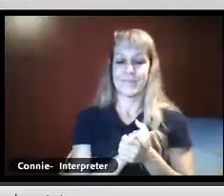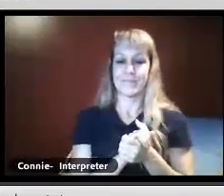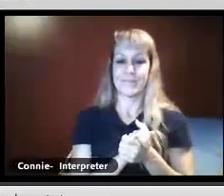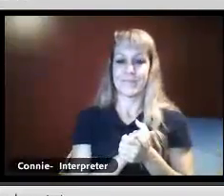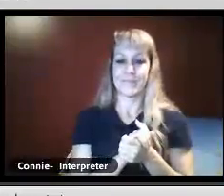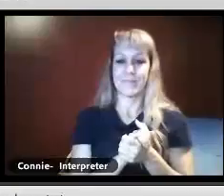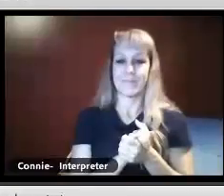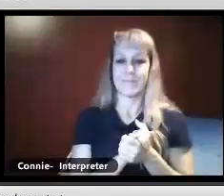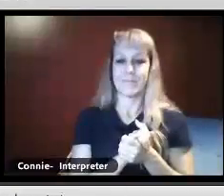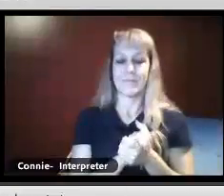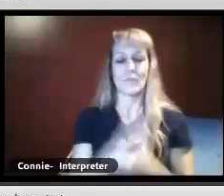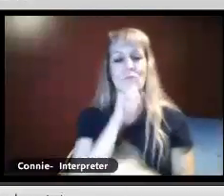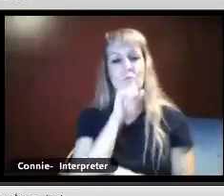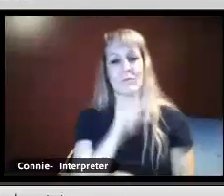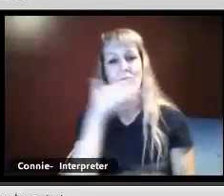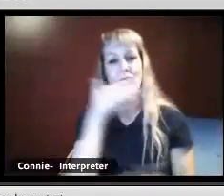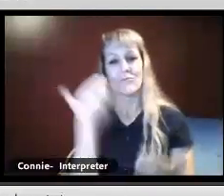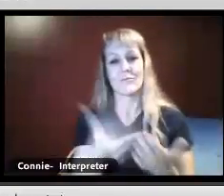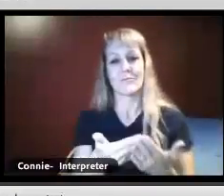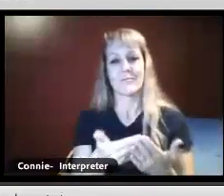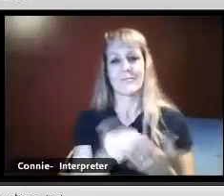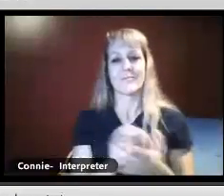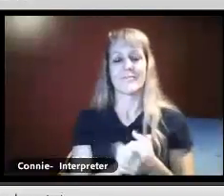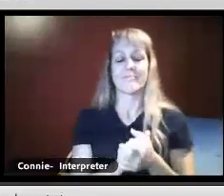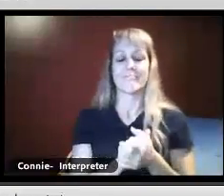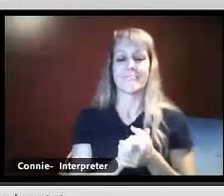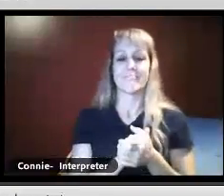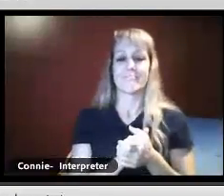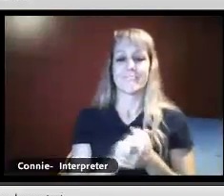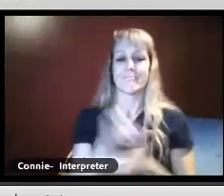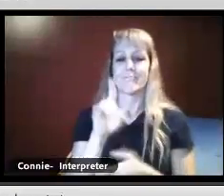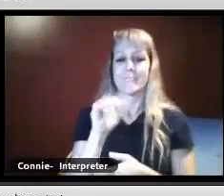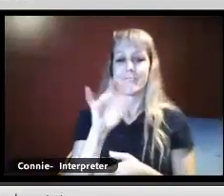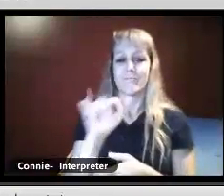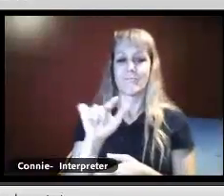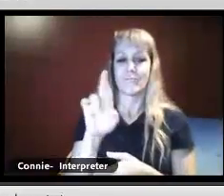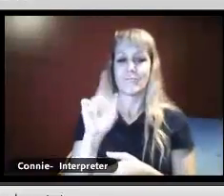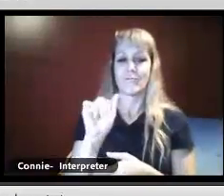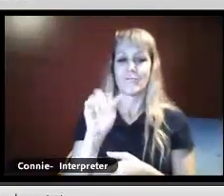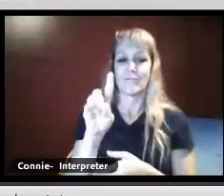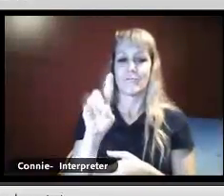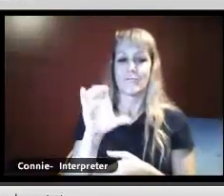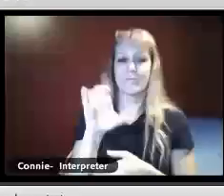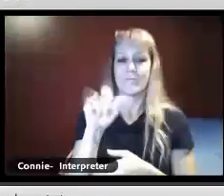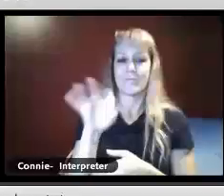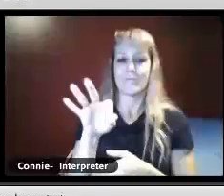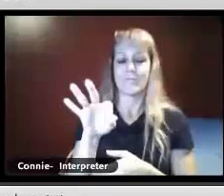And it's delightful. And Daniel Radcliffe recently on a talk show